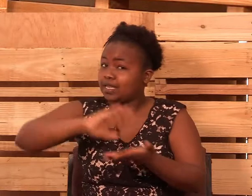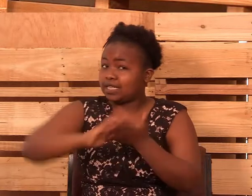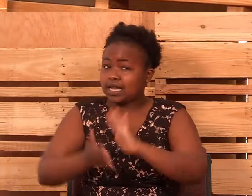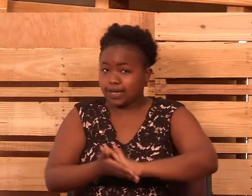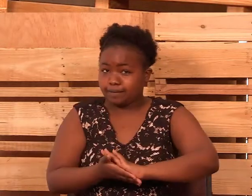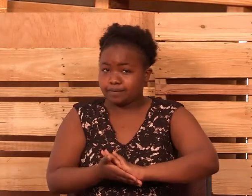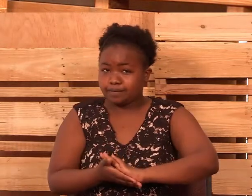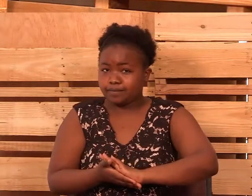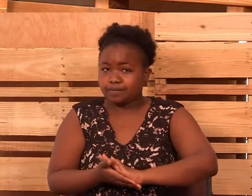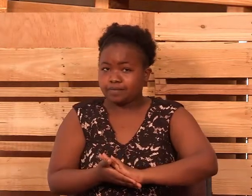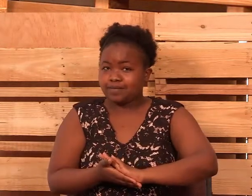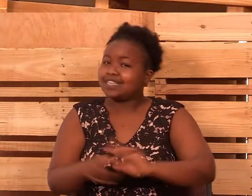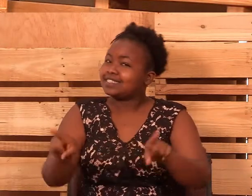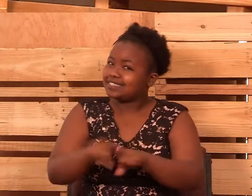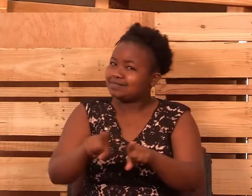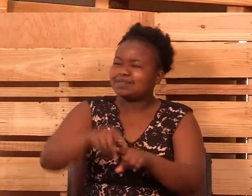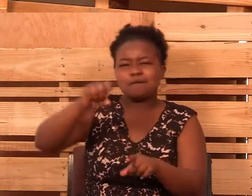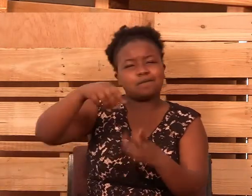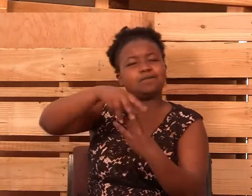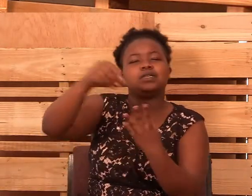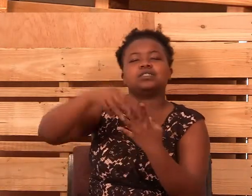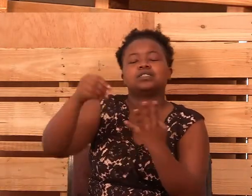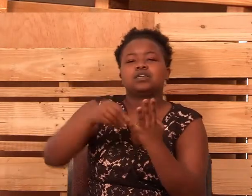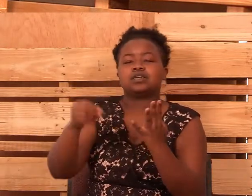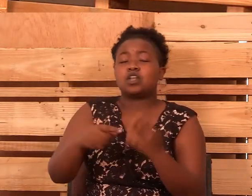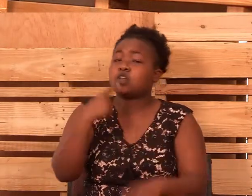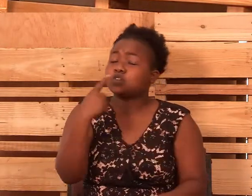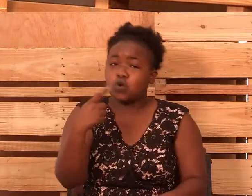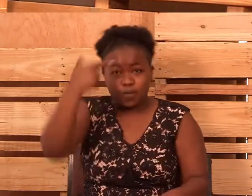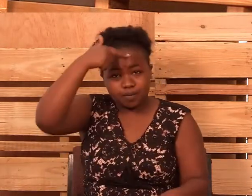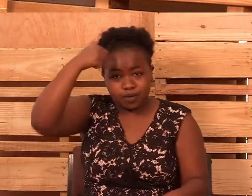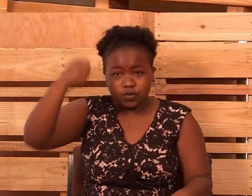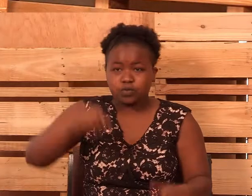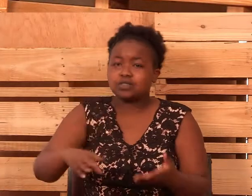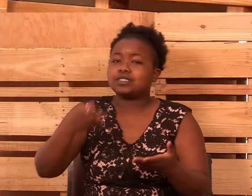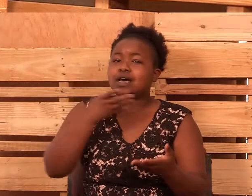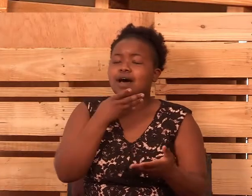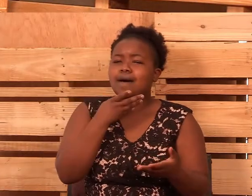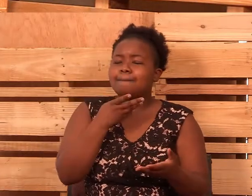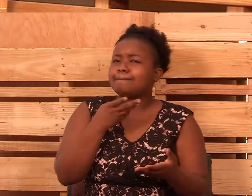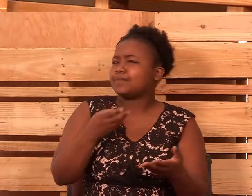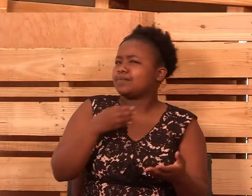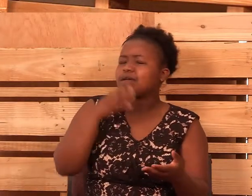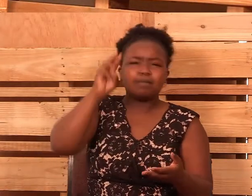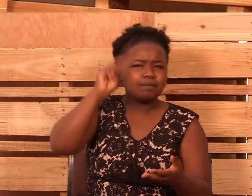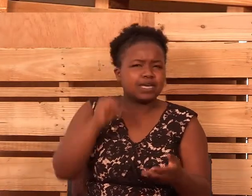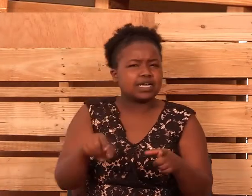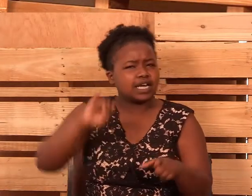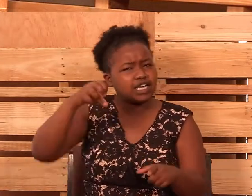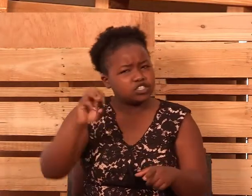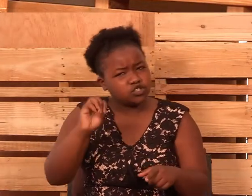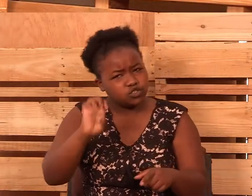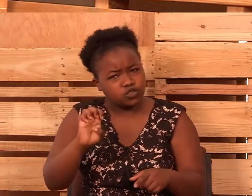so that they can be counted. And so because Mary and Joseph were people who are obedient to